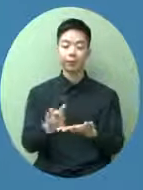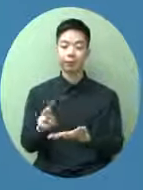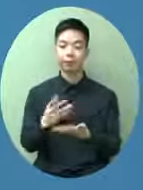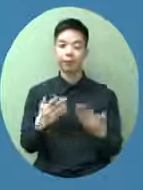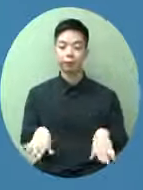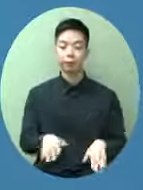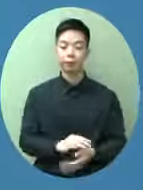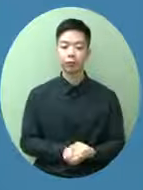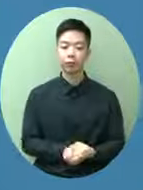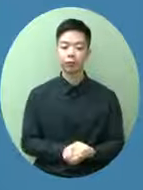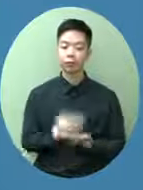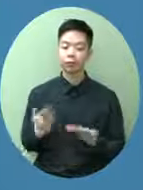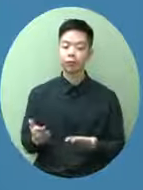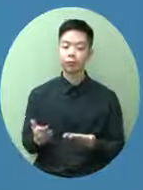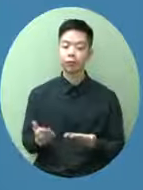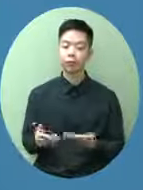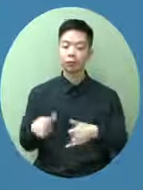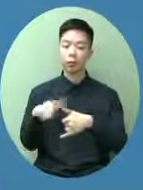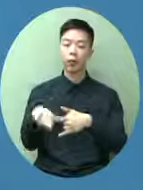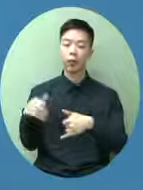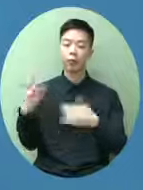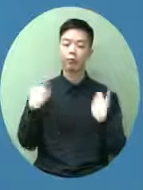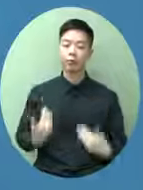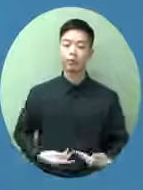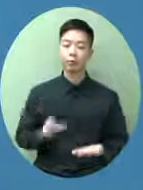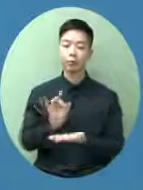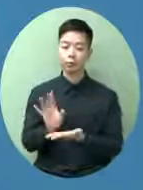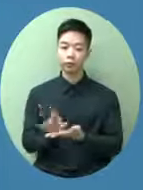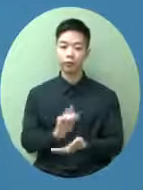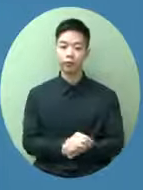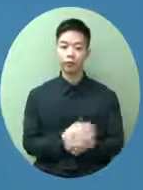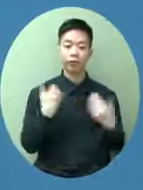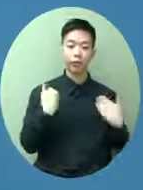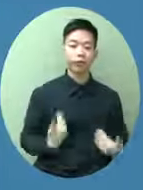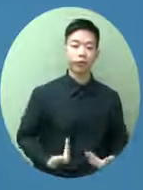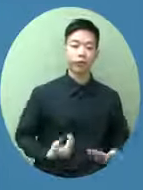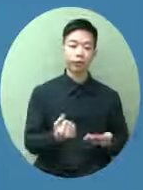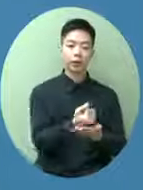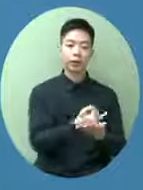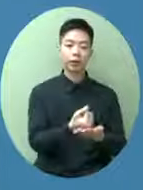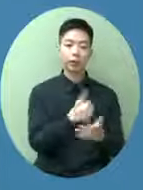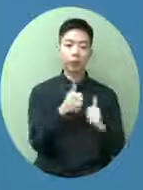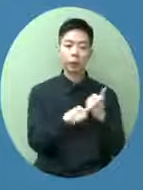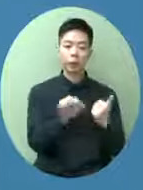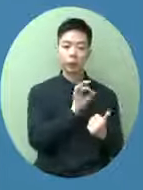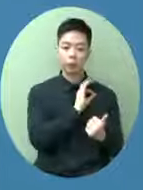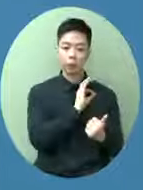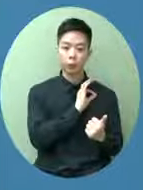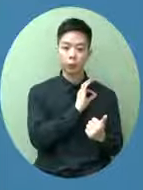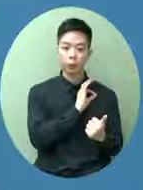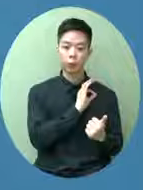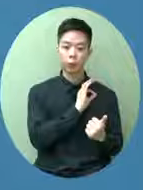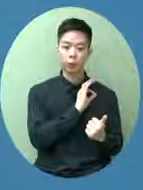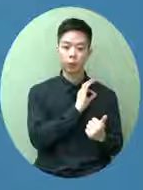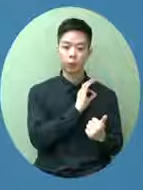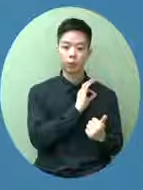C that is the Committee on Eligibility Reviewhas on candidate eligibility review committee